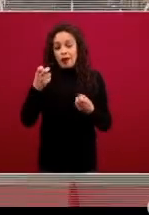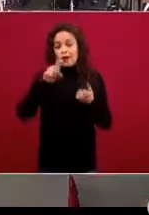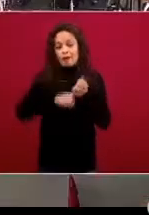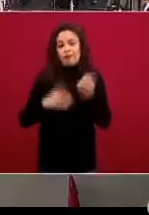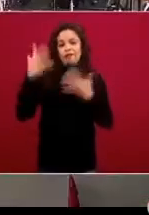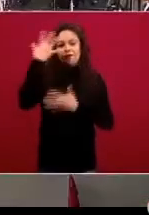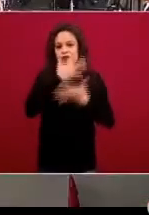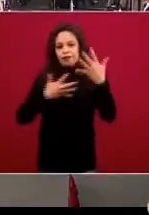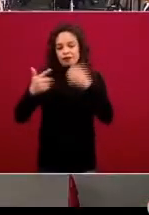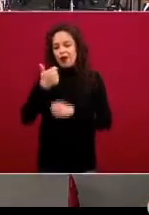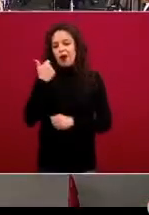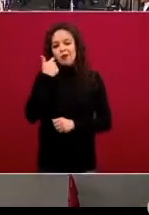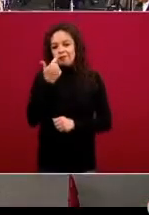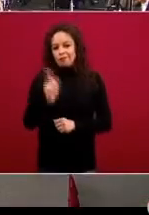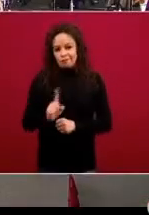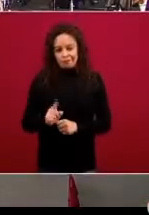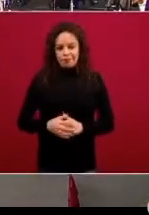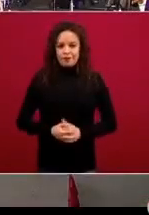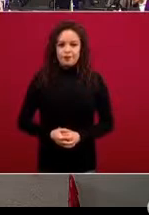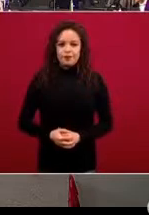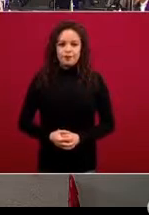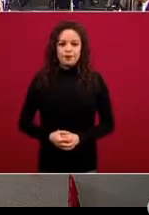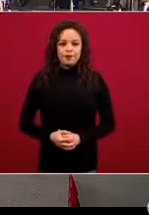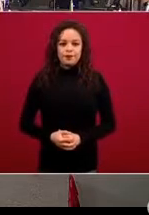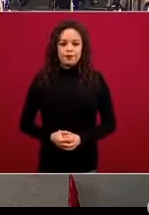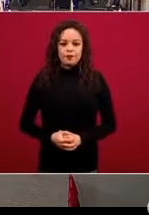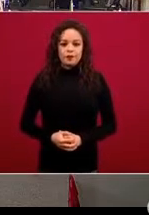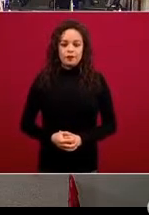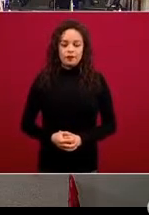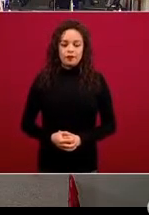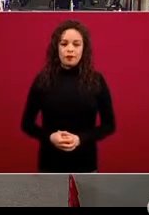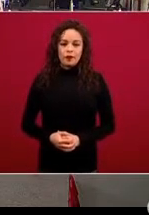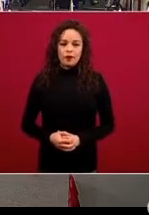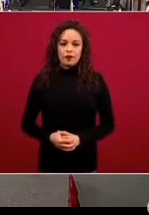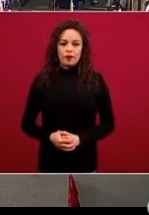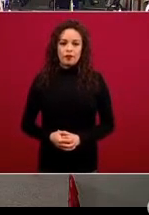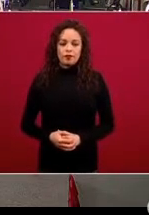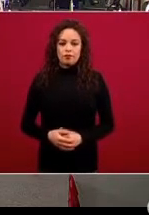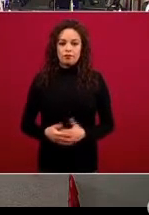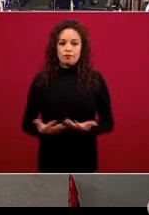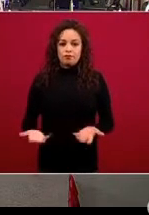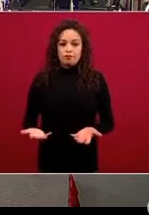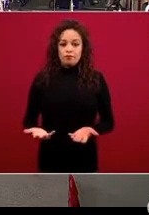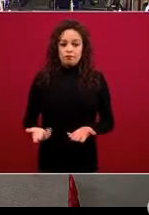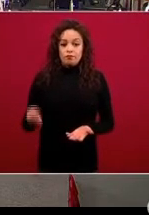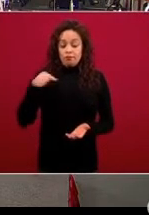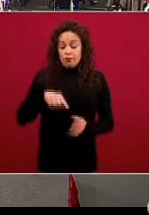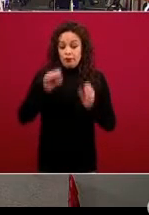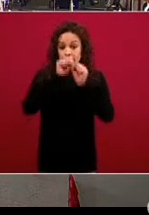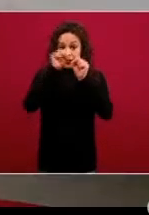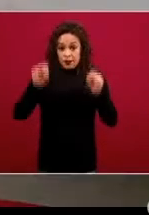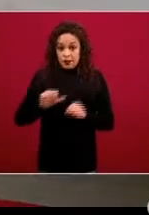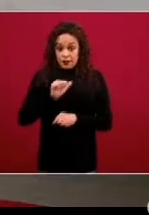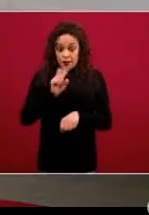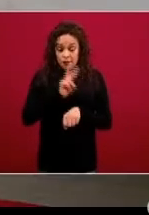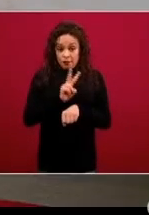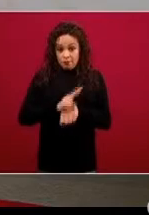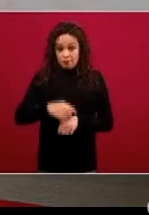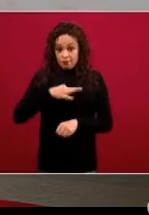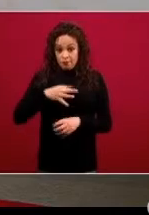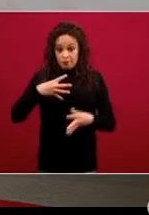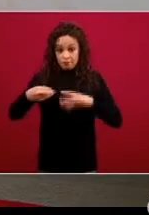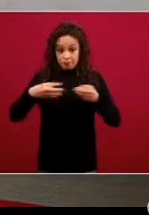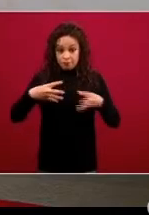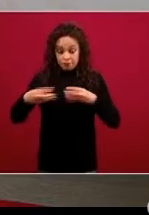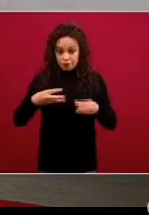Mm, no, not for this element, not for the epidemiological surveillance. We